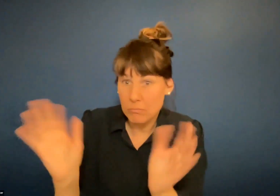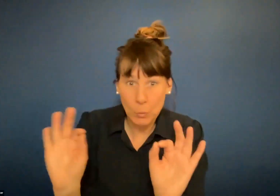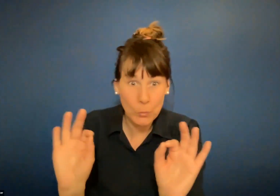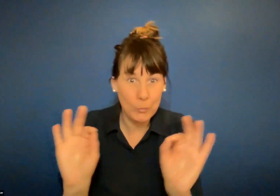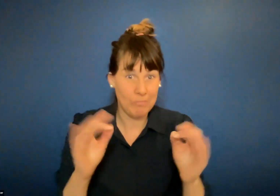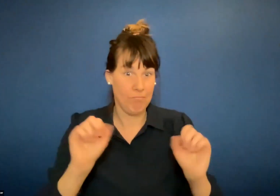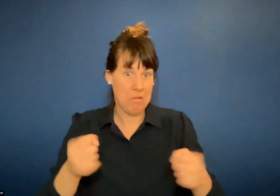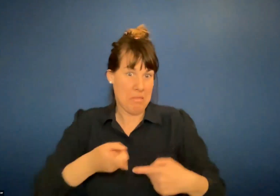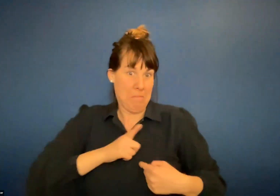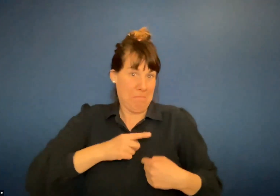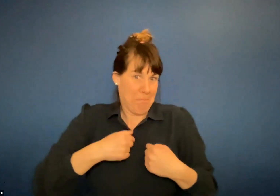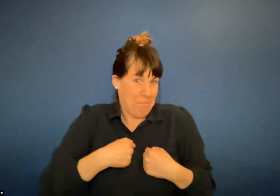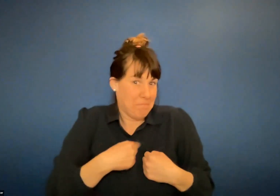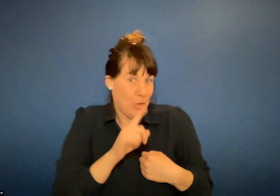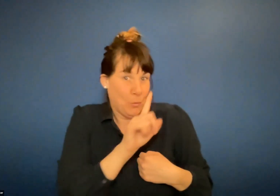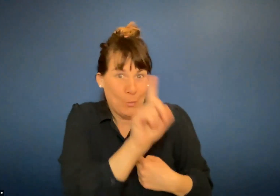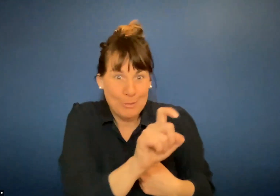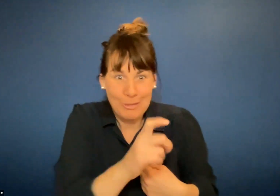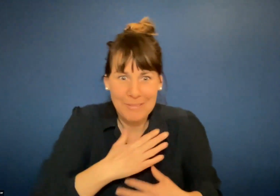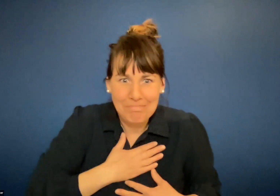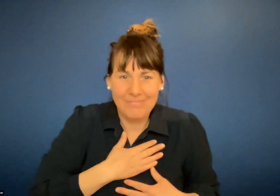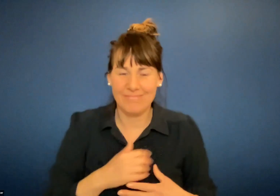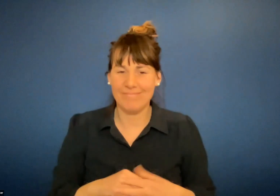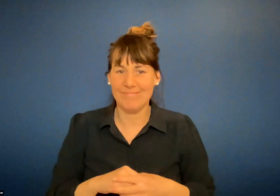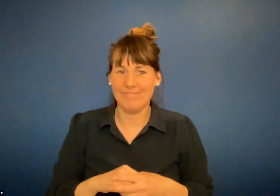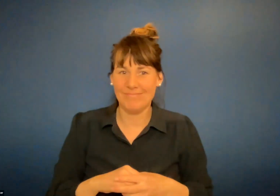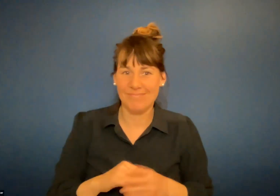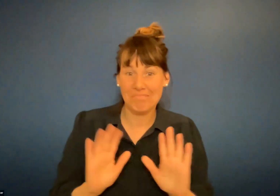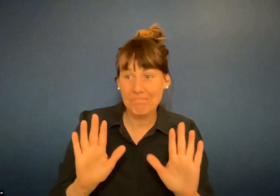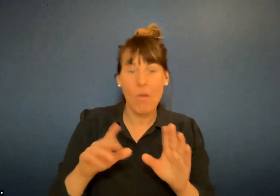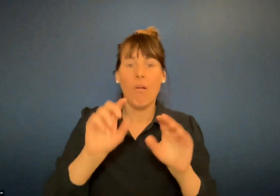Reyes, and also Glenn,